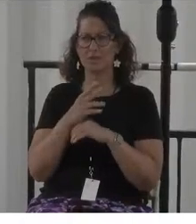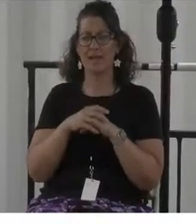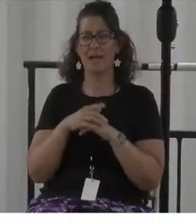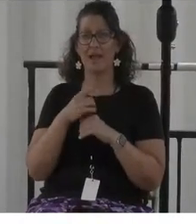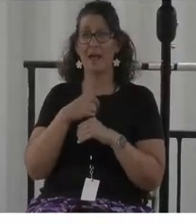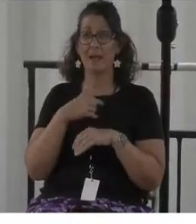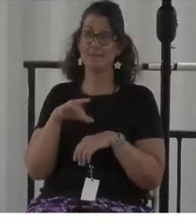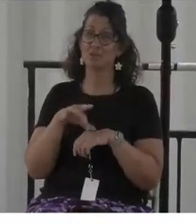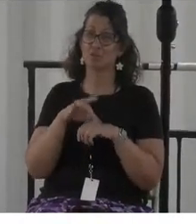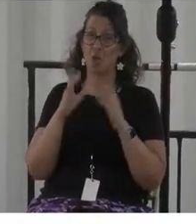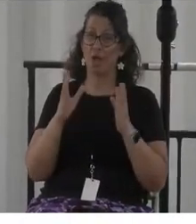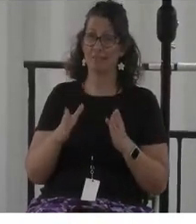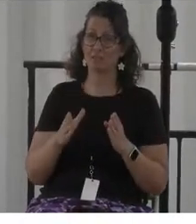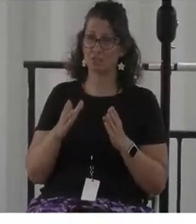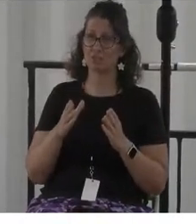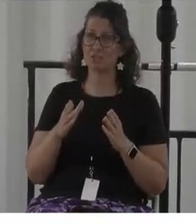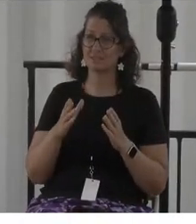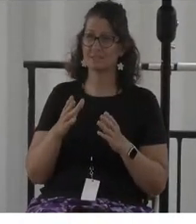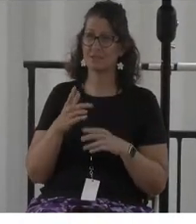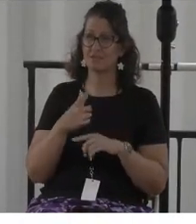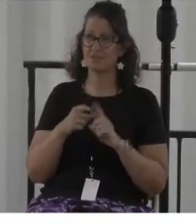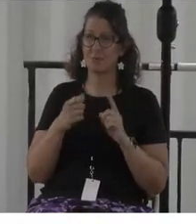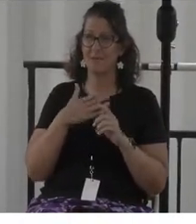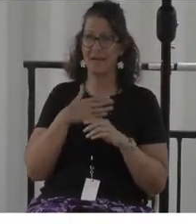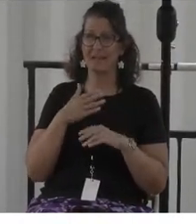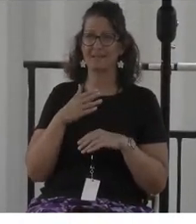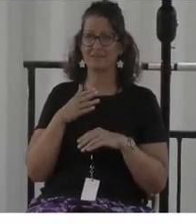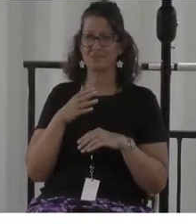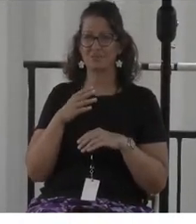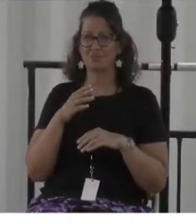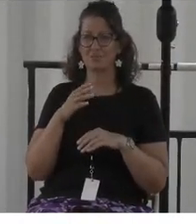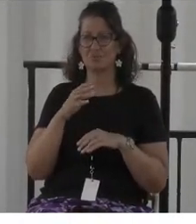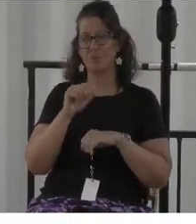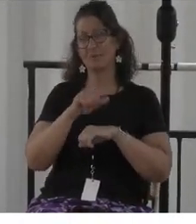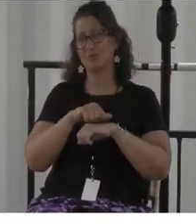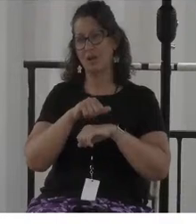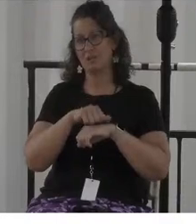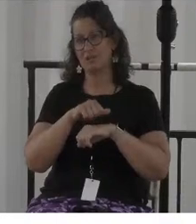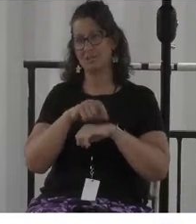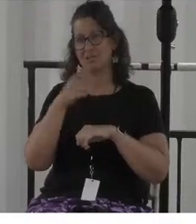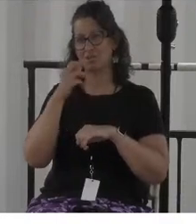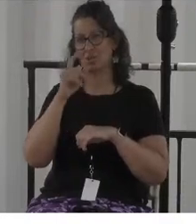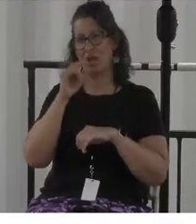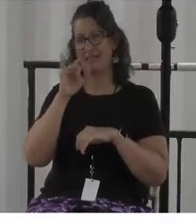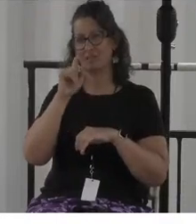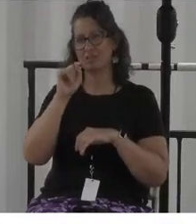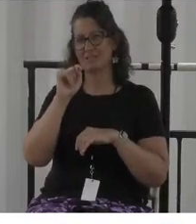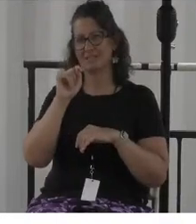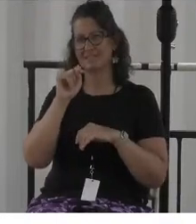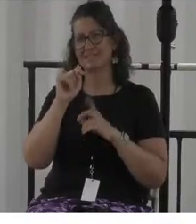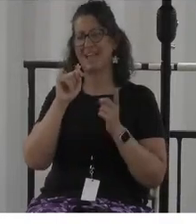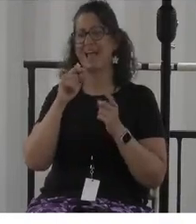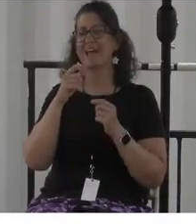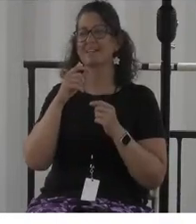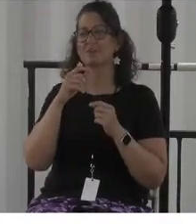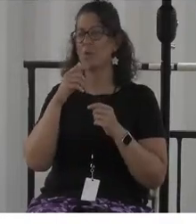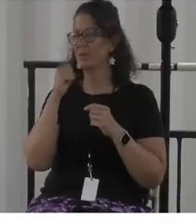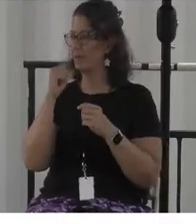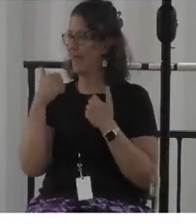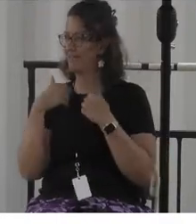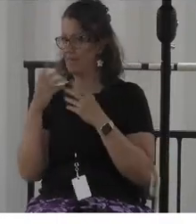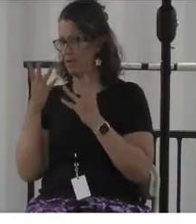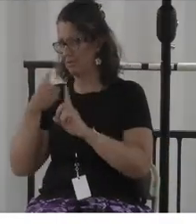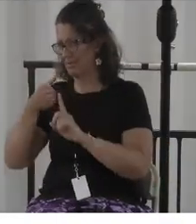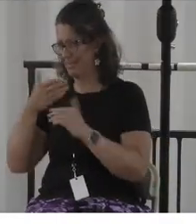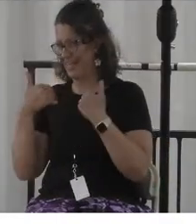I'm a geologist by training, so I specialize in areas where we don't have a ton of animals. So it's been really educational for me to see the ways that we